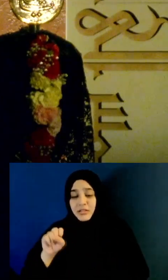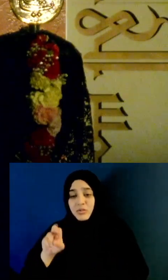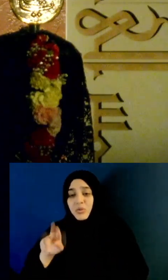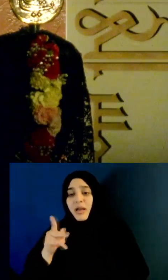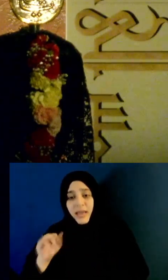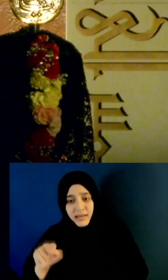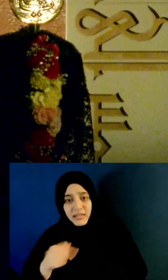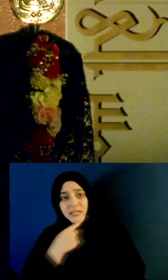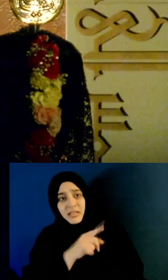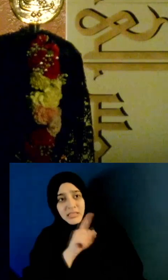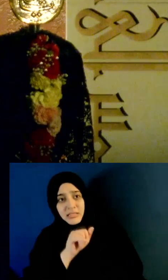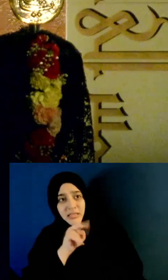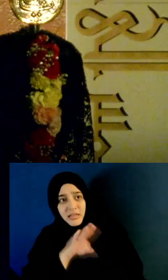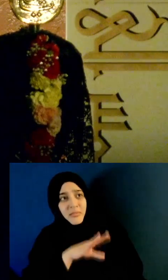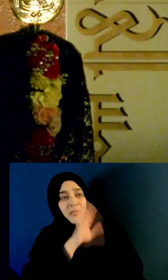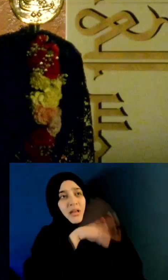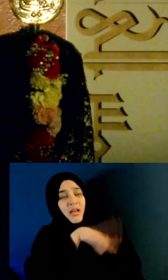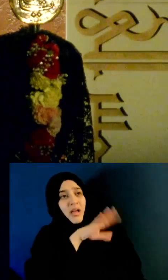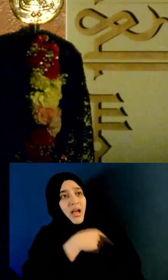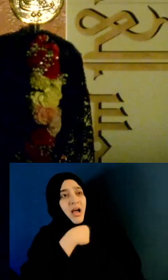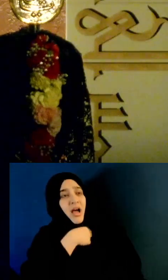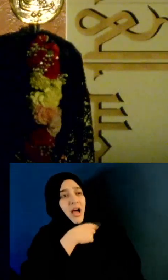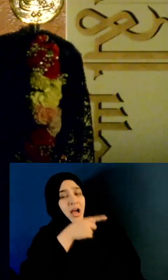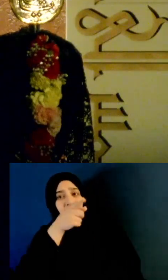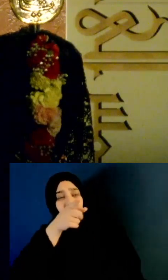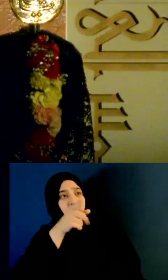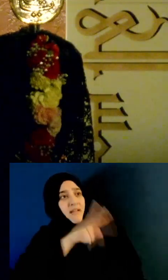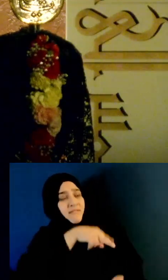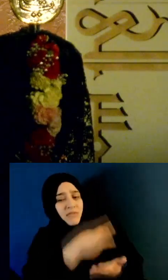"I saw the flag falling down."